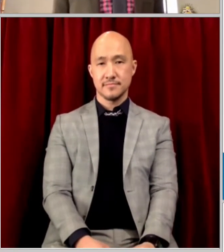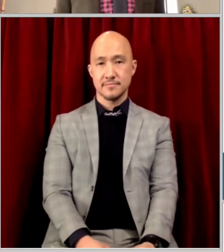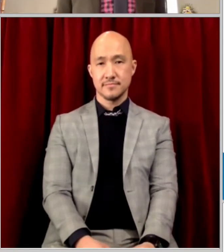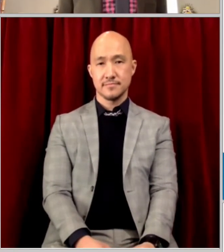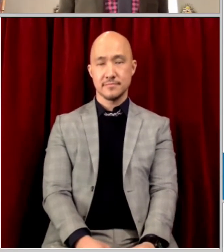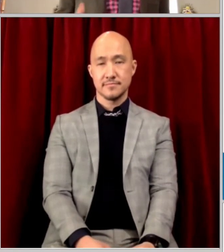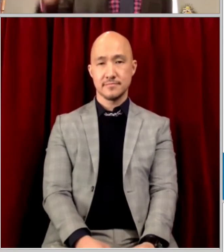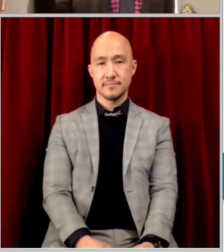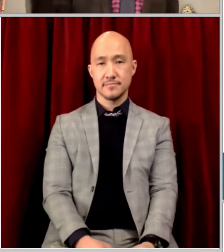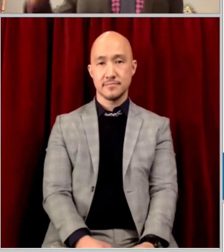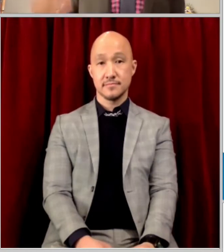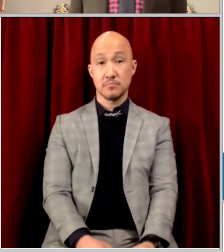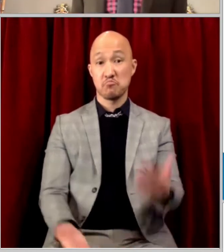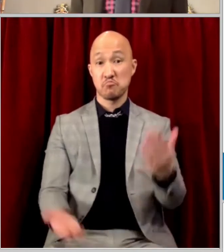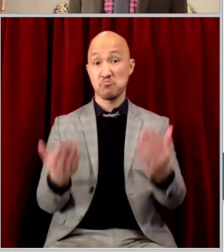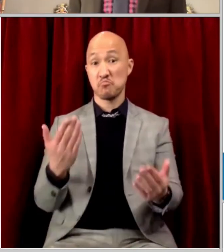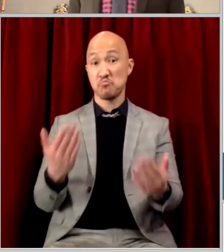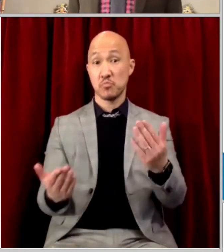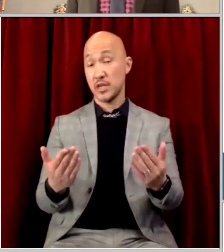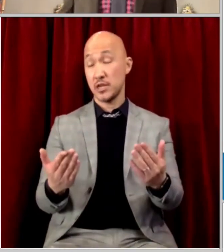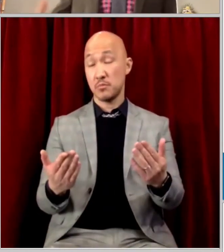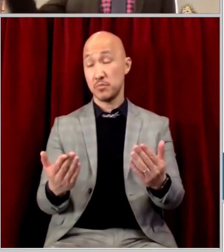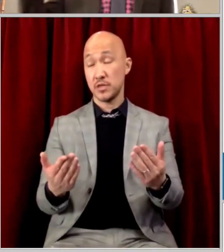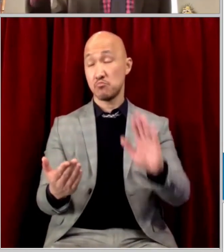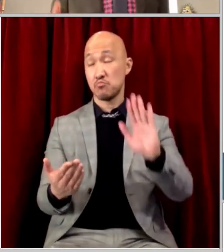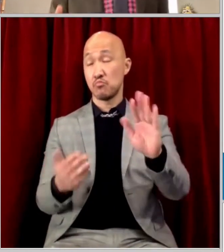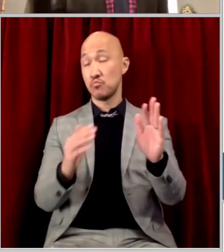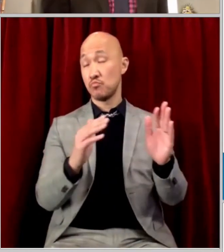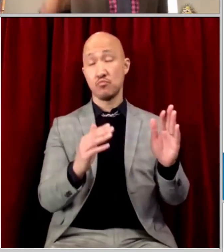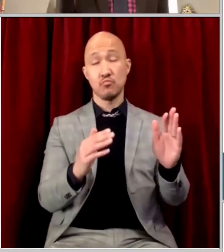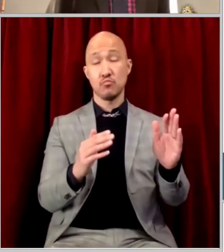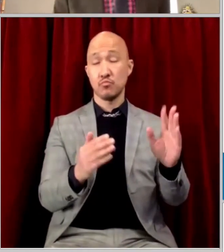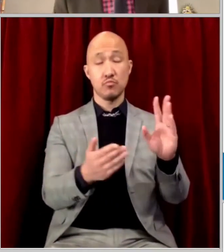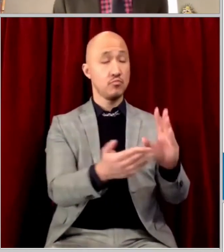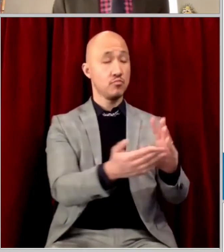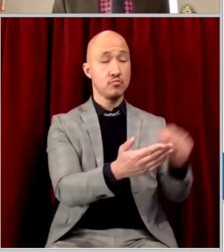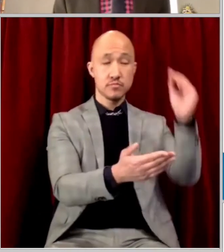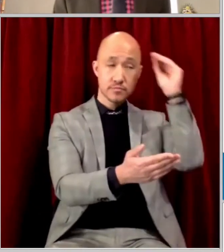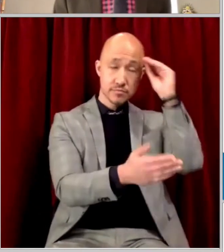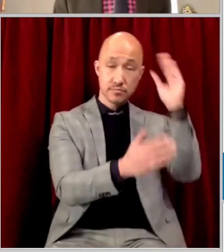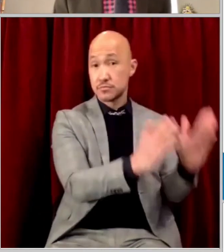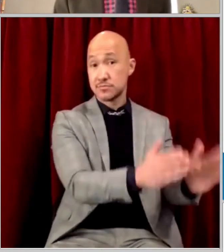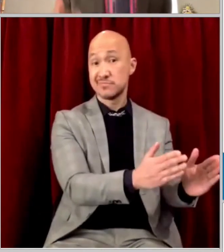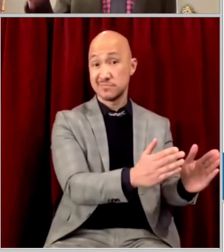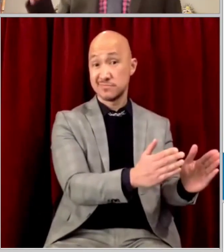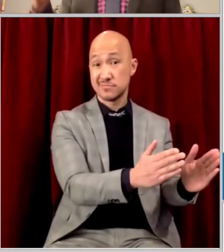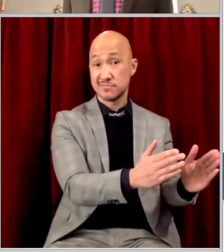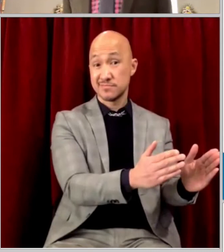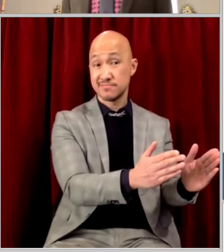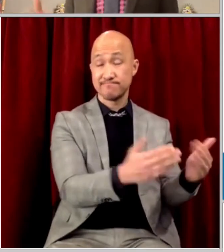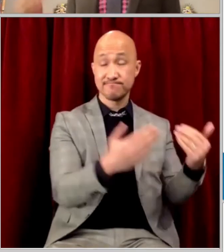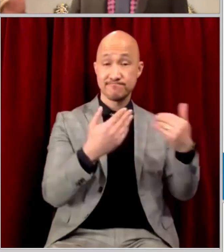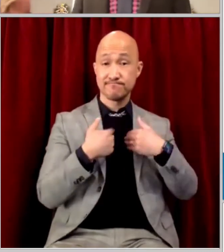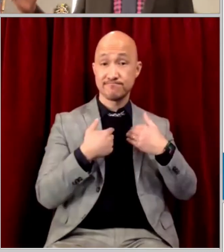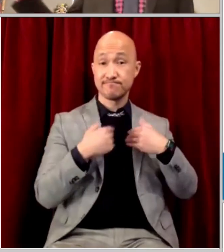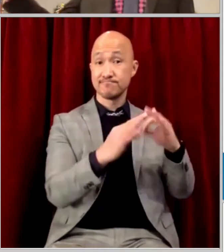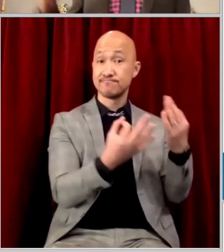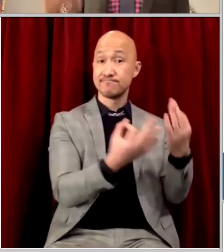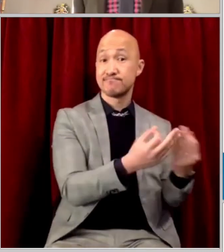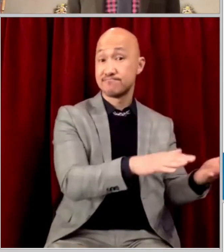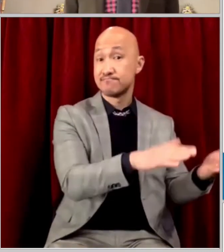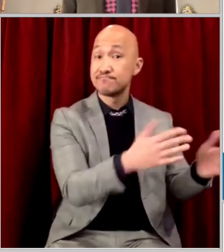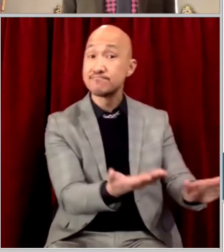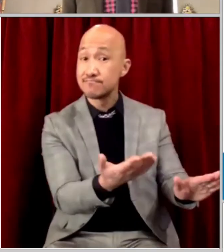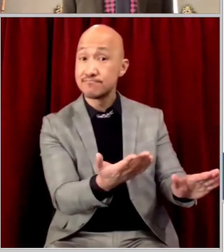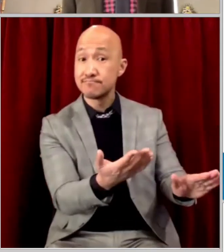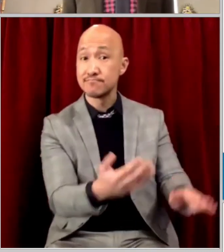passed in their family. Maybe they're going through some hardship. And imagine in school, you find a corner and you say,